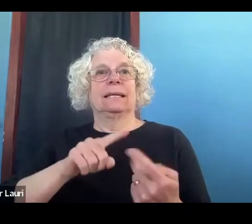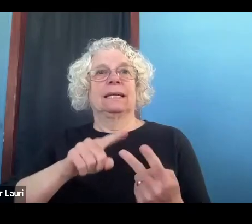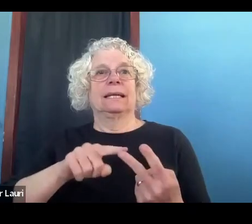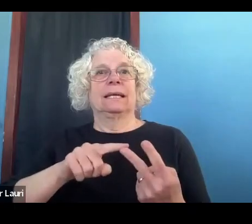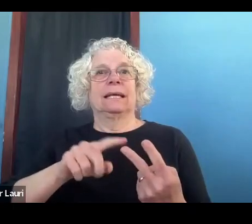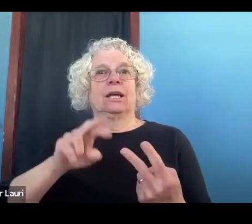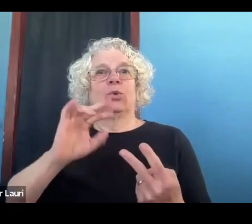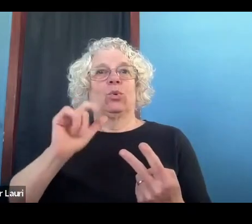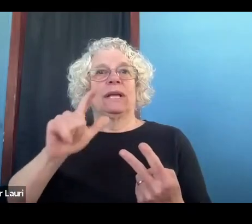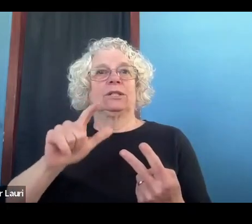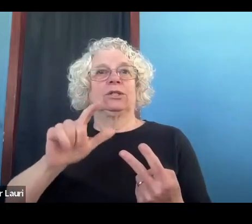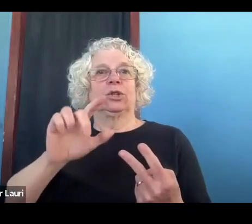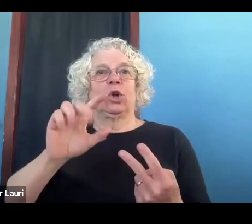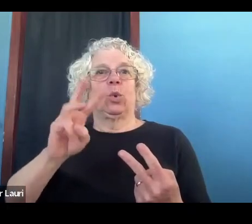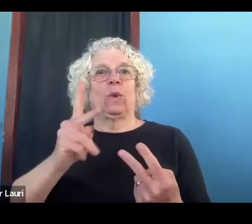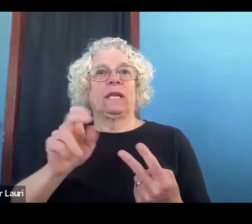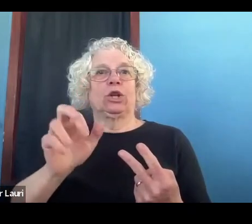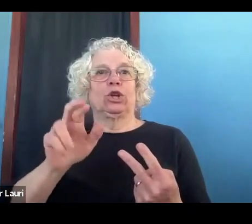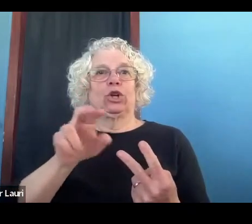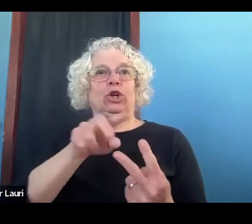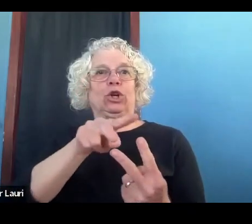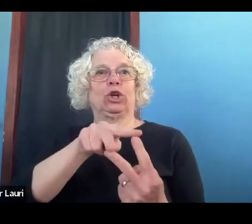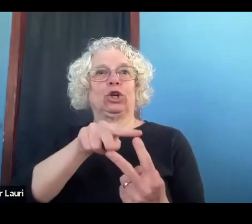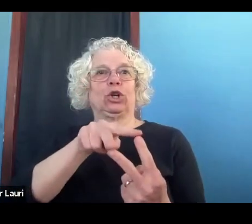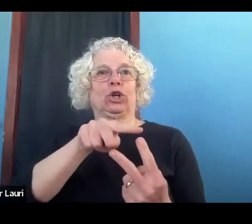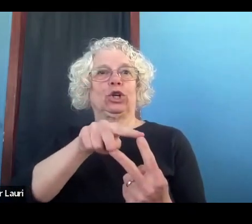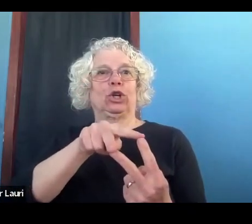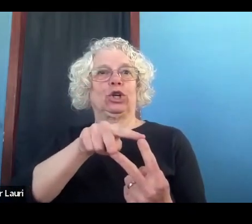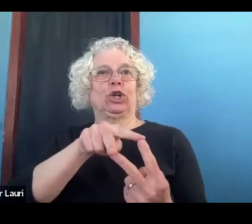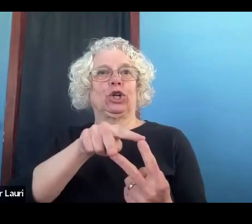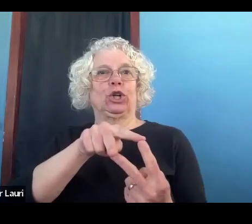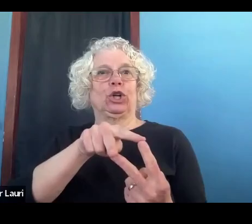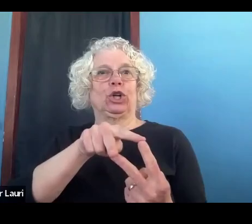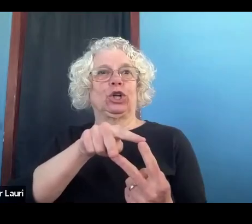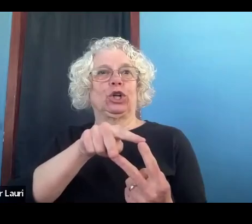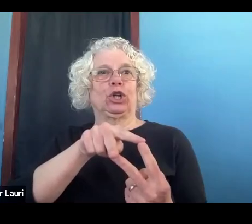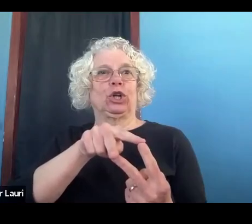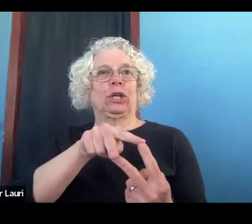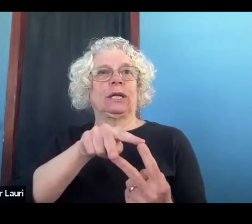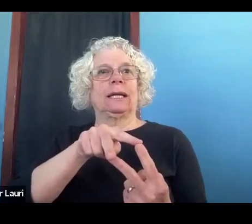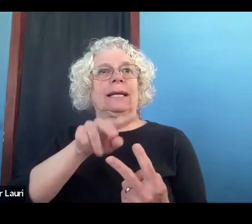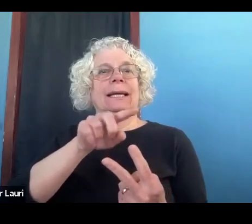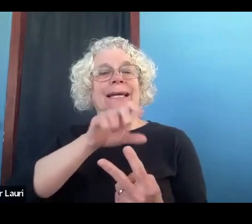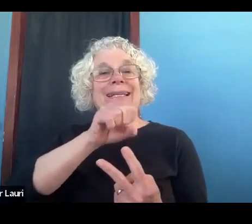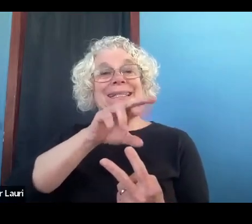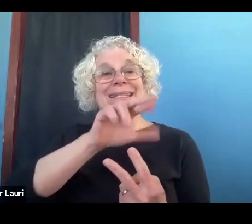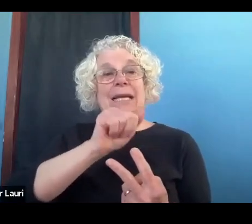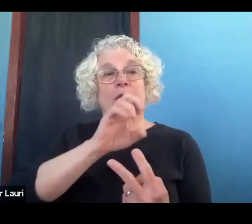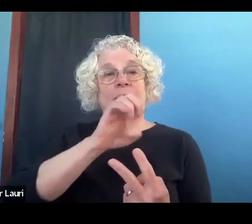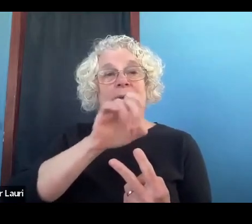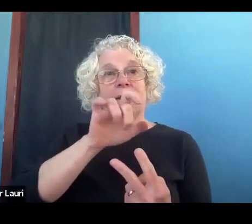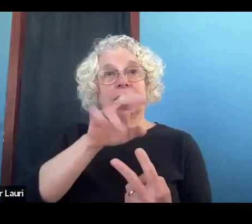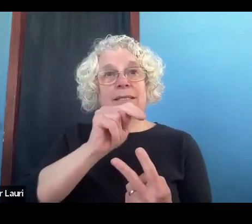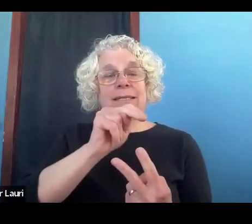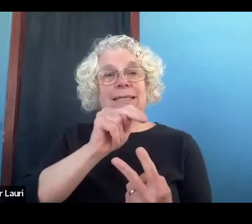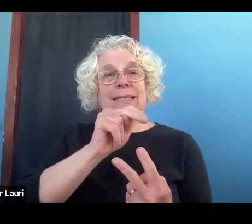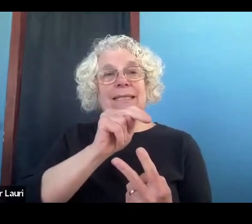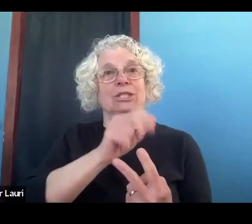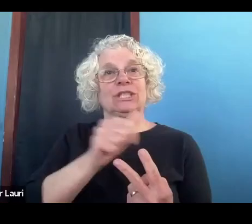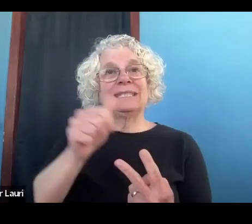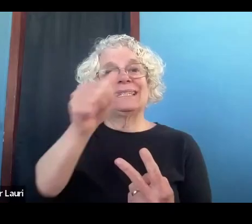Weiner and Tony Lane. I'm sorry. So Sarah Erickson is a senior hospice